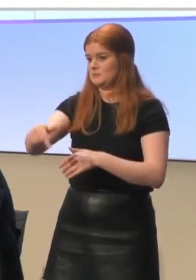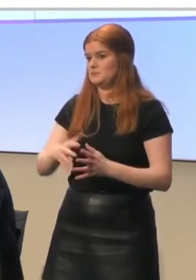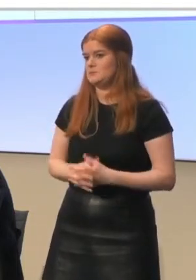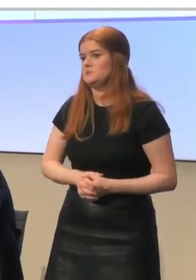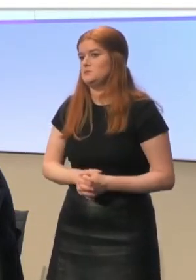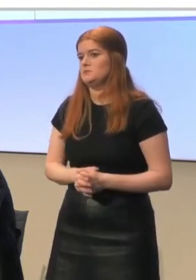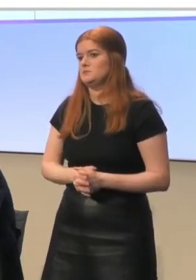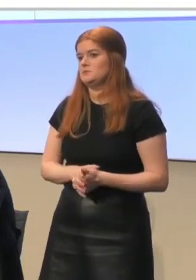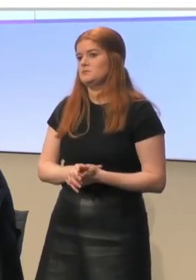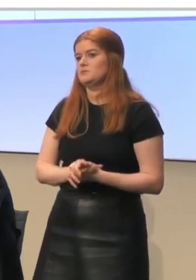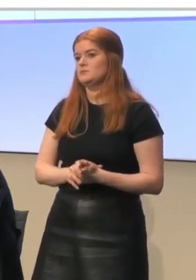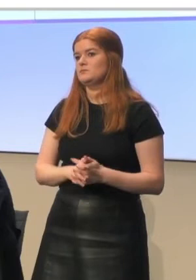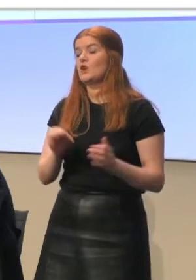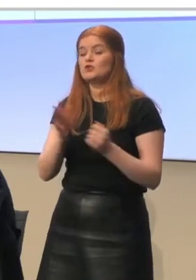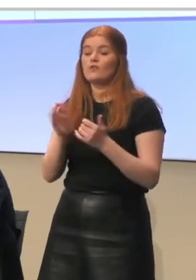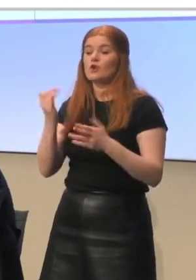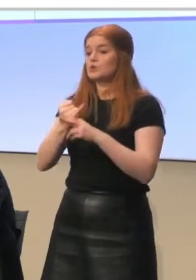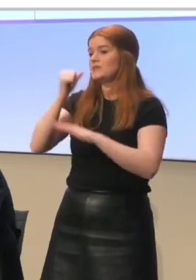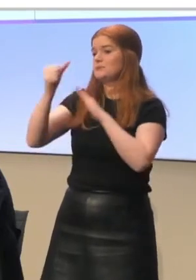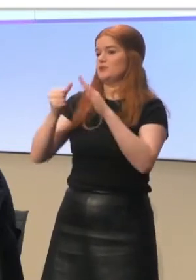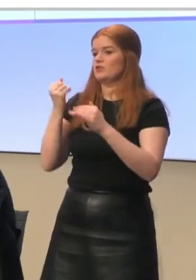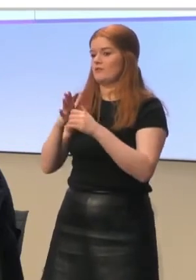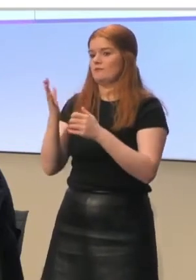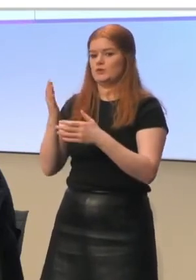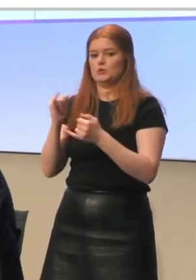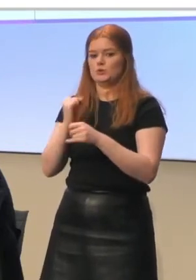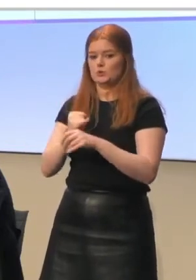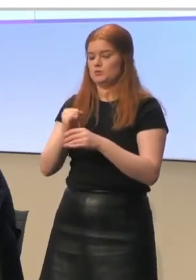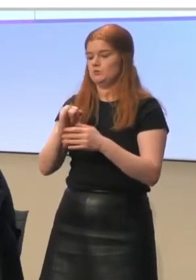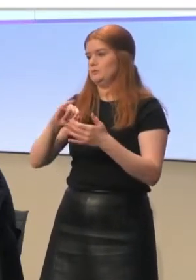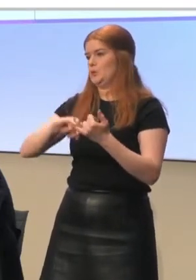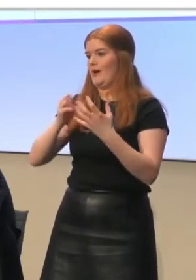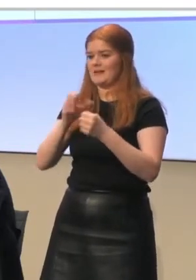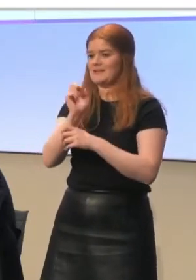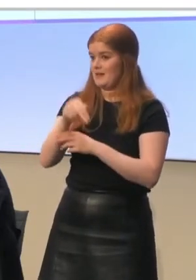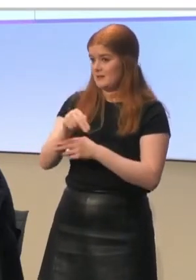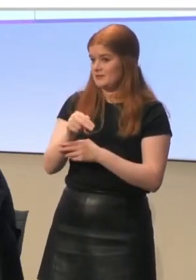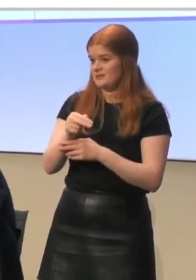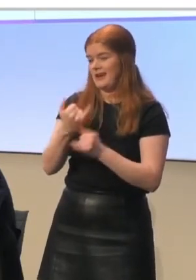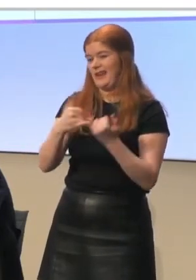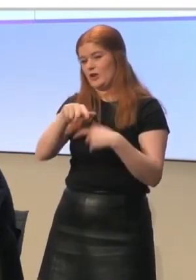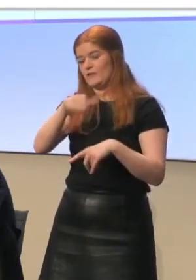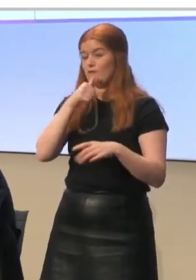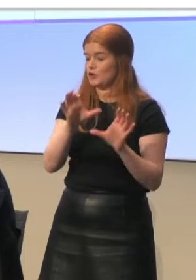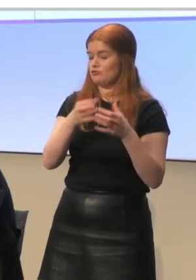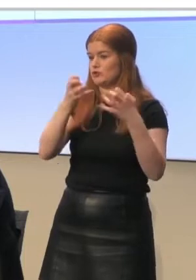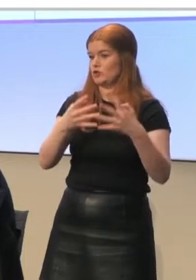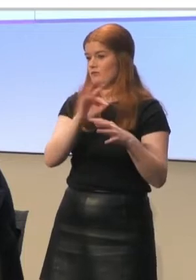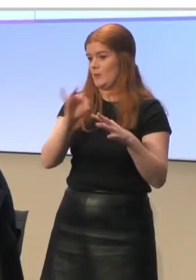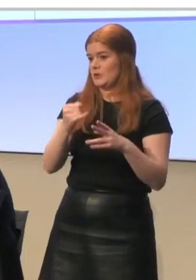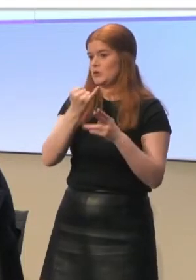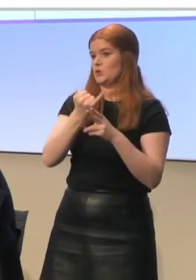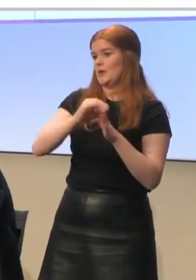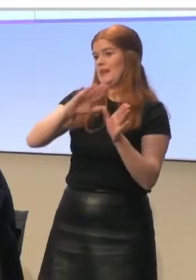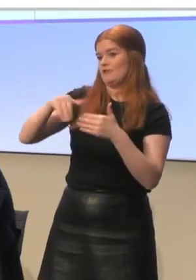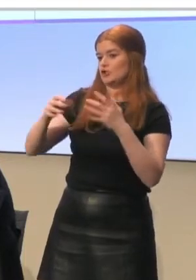So in terms of then the school experiences of students with SEN in mainstream schools, so these are the first kind of findings from the School Leavers